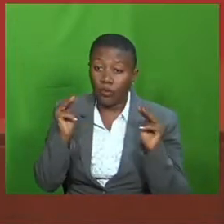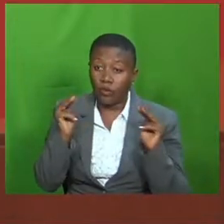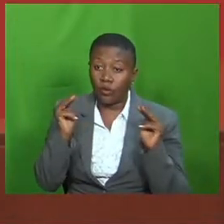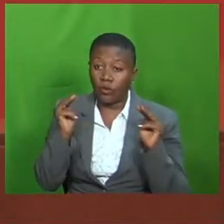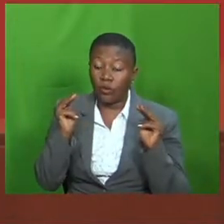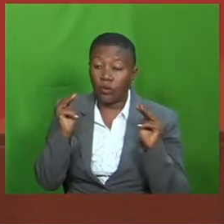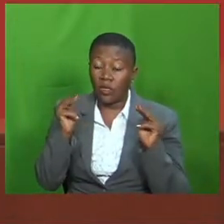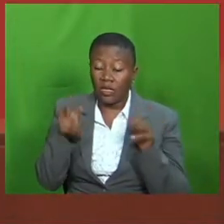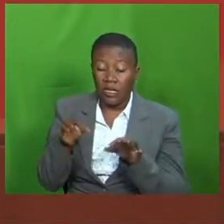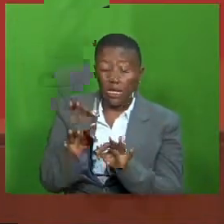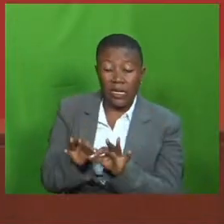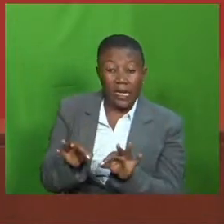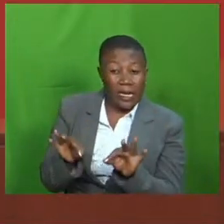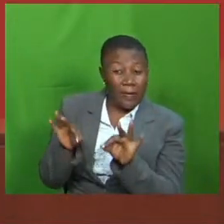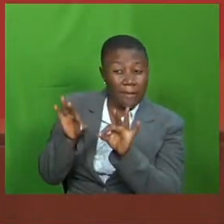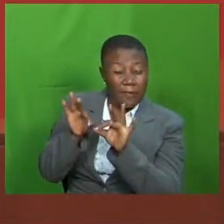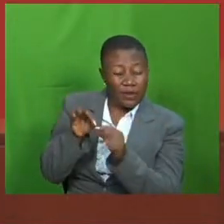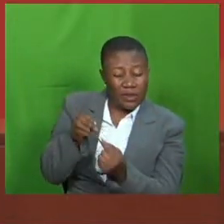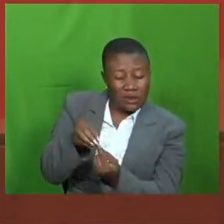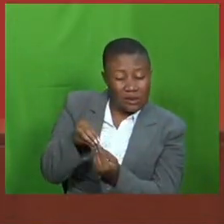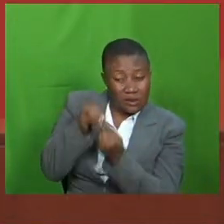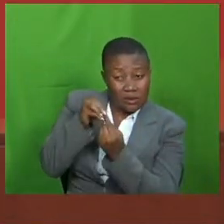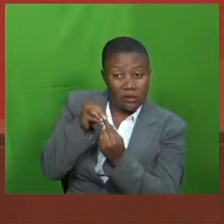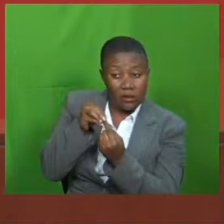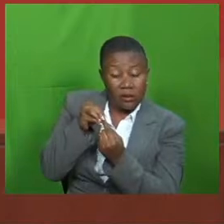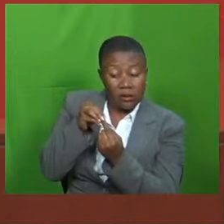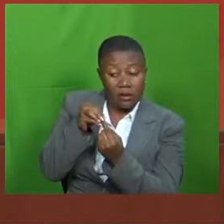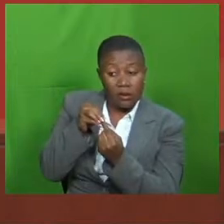preserve of the Speaker.